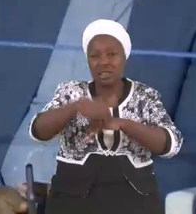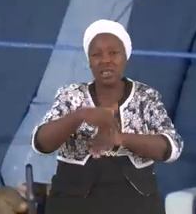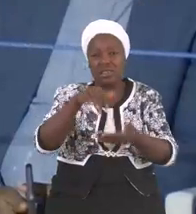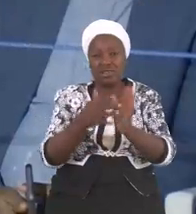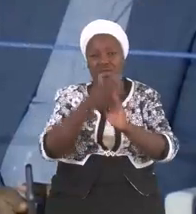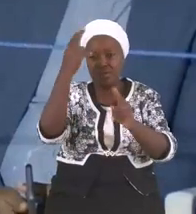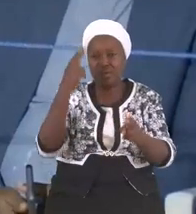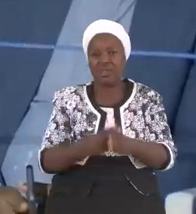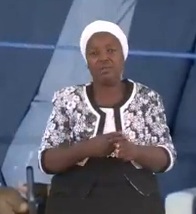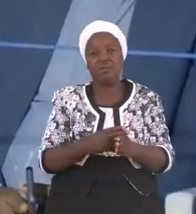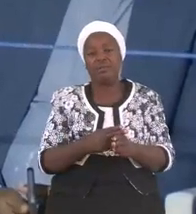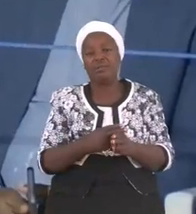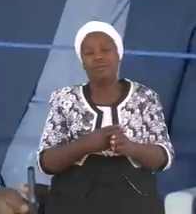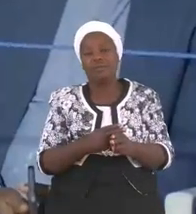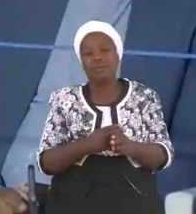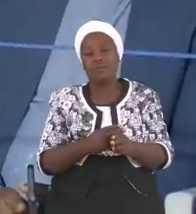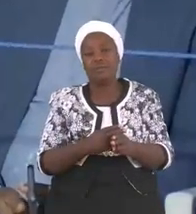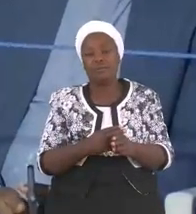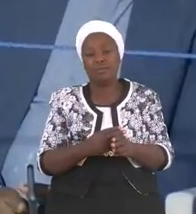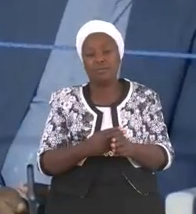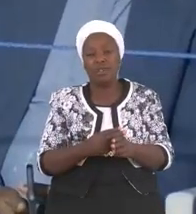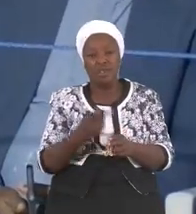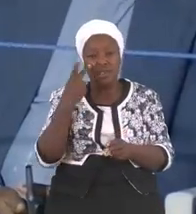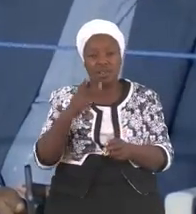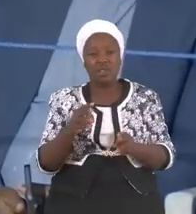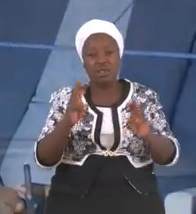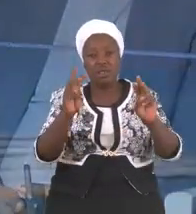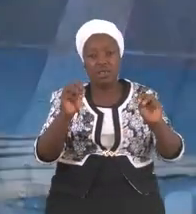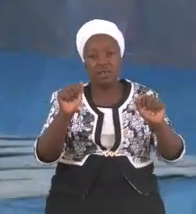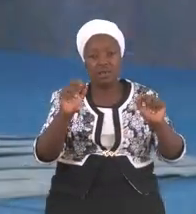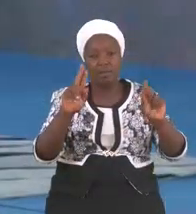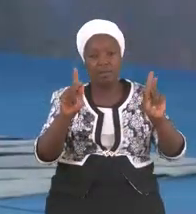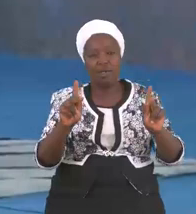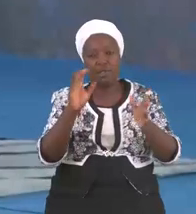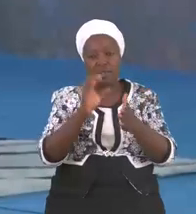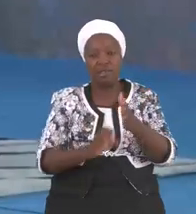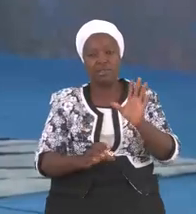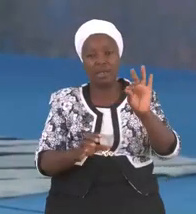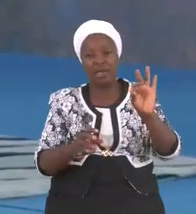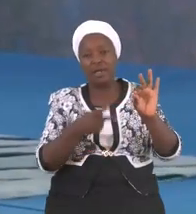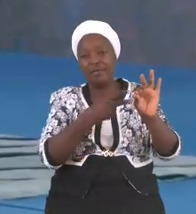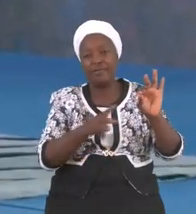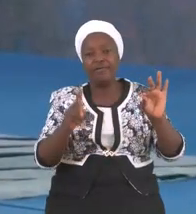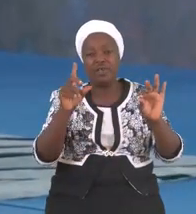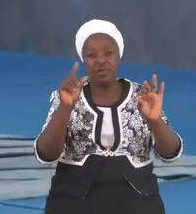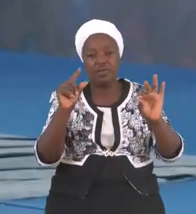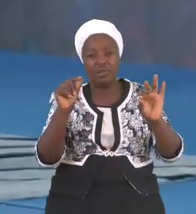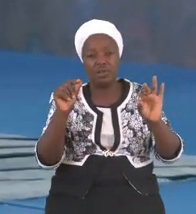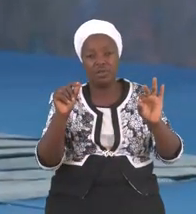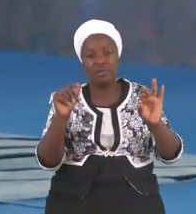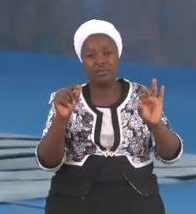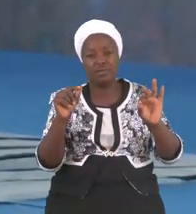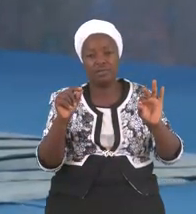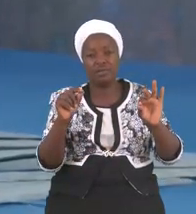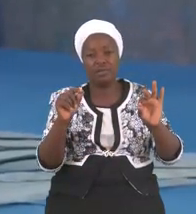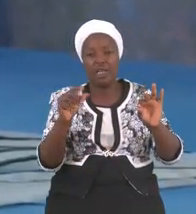Jesus' name. Look at Mark chapter 9, verse 20. Mark chapter 9, verse 20. And